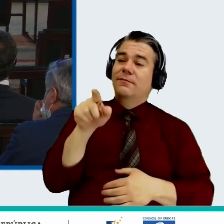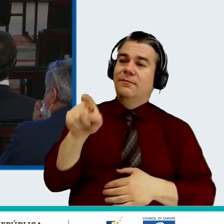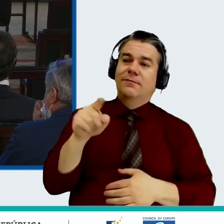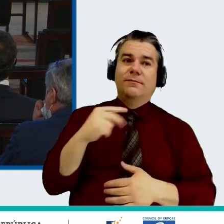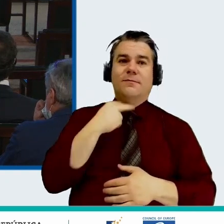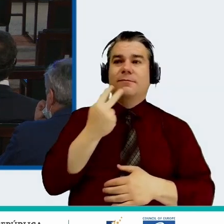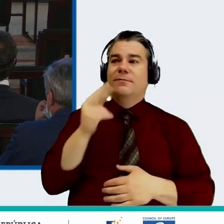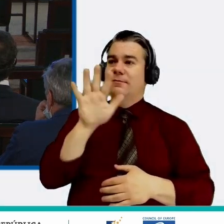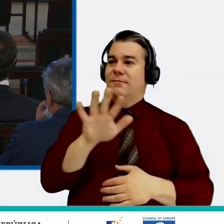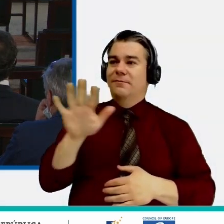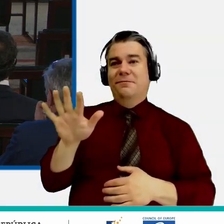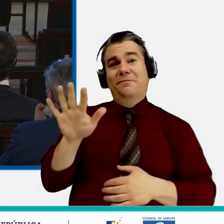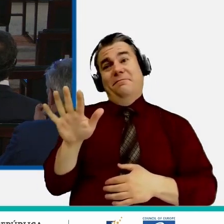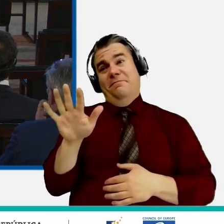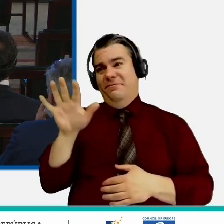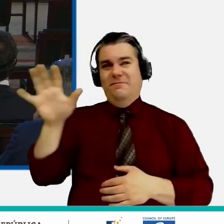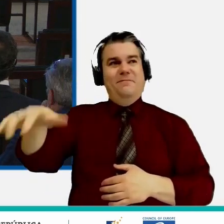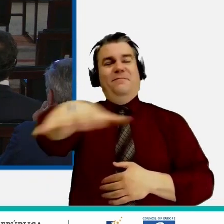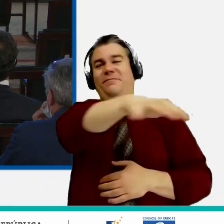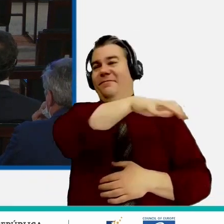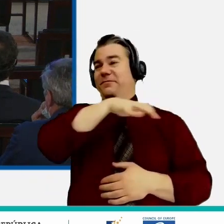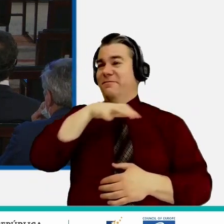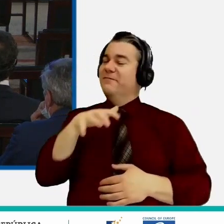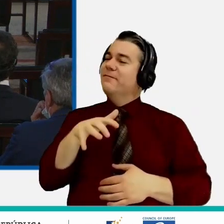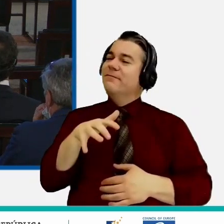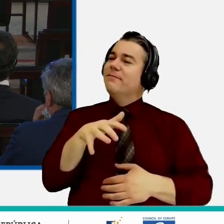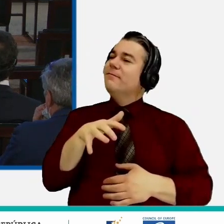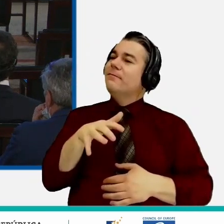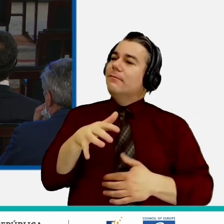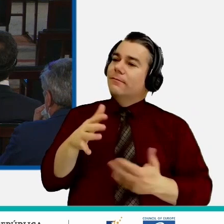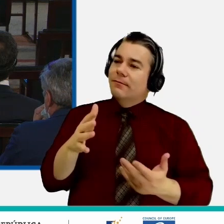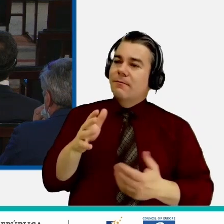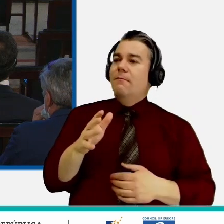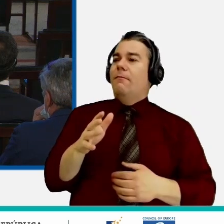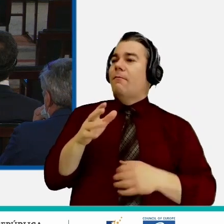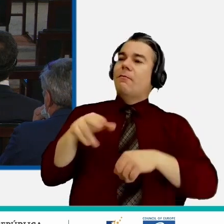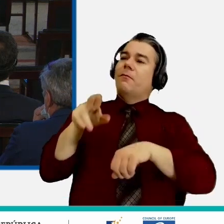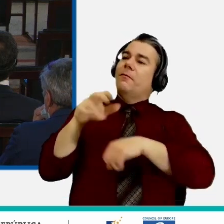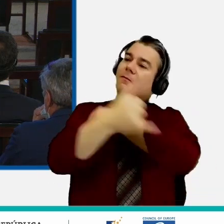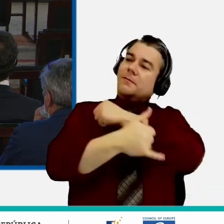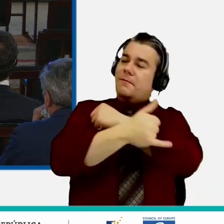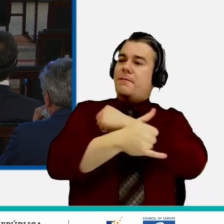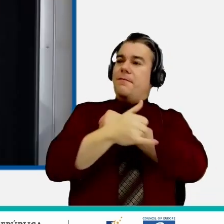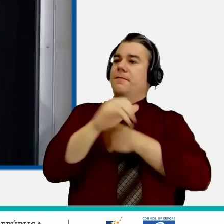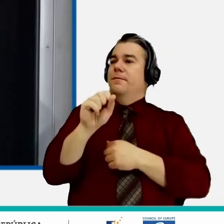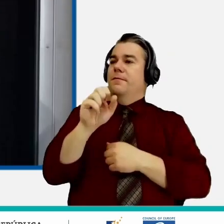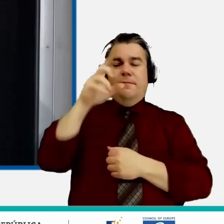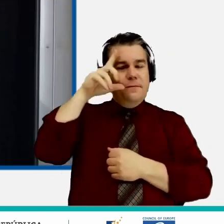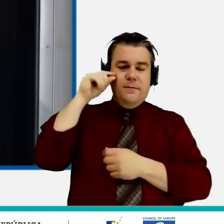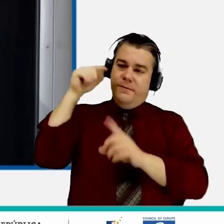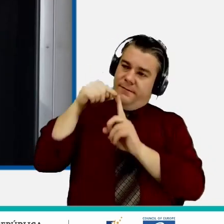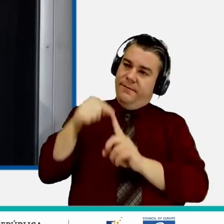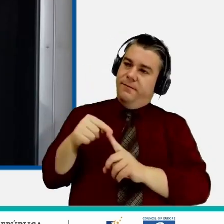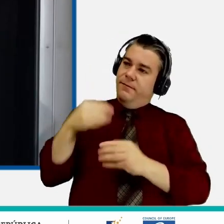55 Sendai focal points. You listen to them. What should the Sendai, National Sendai Focal Points do next to implement the roadmap? I